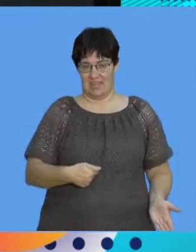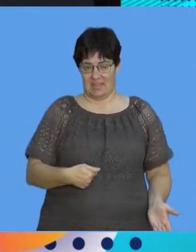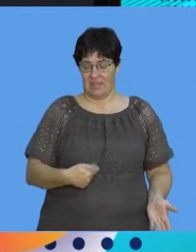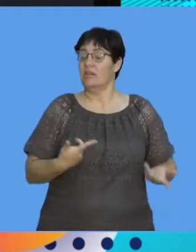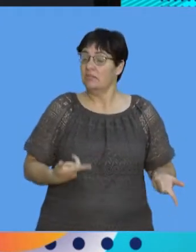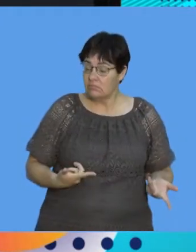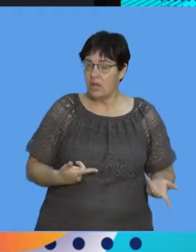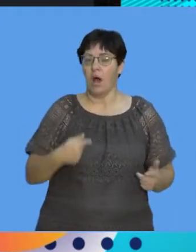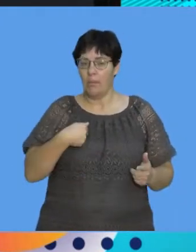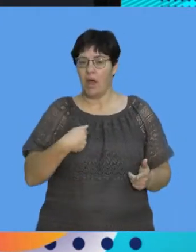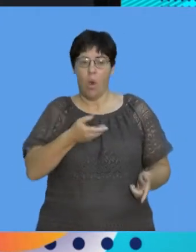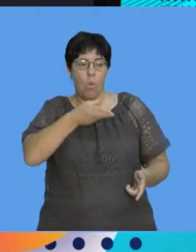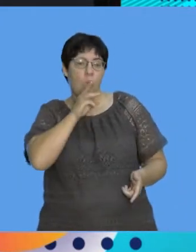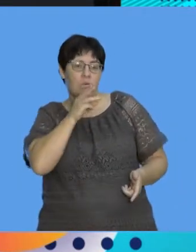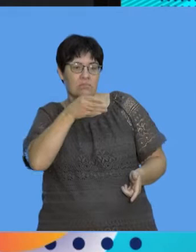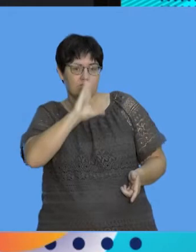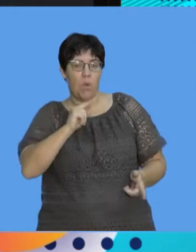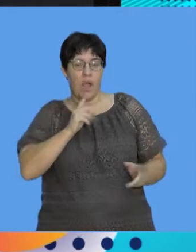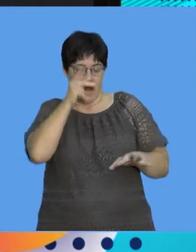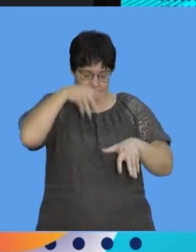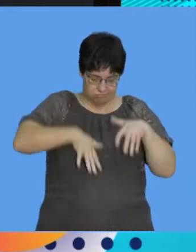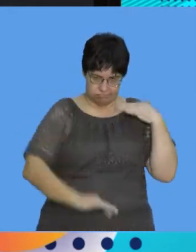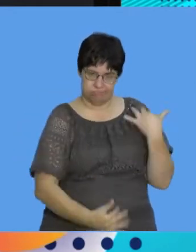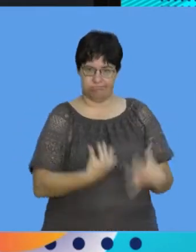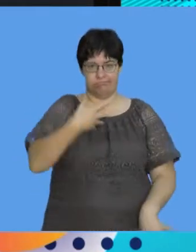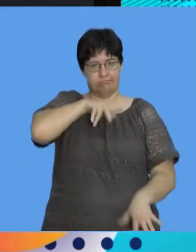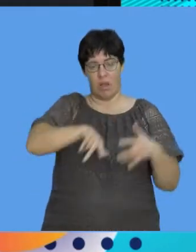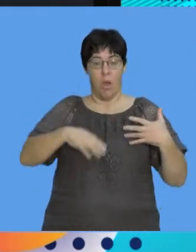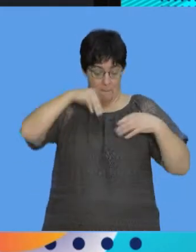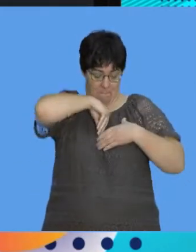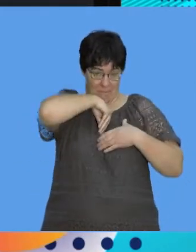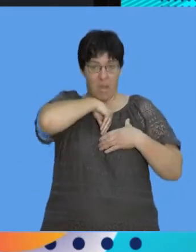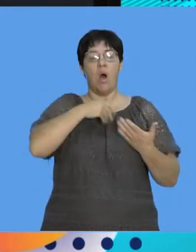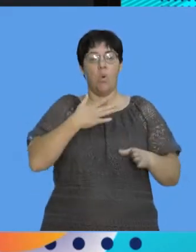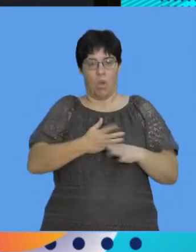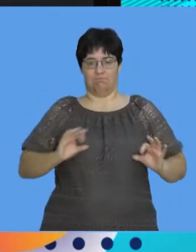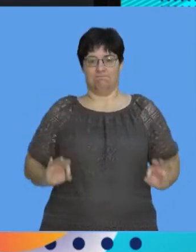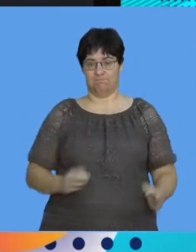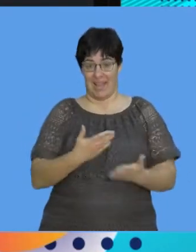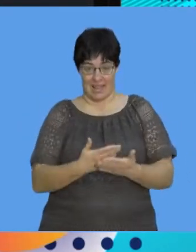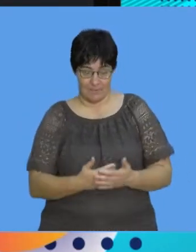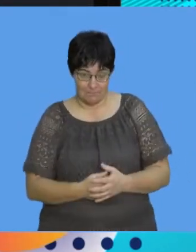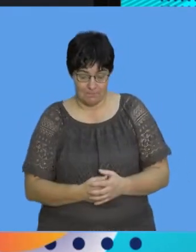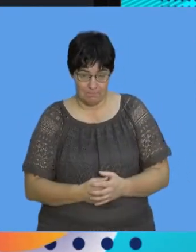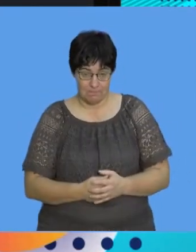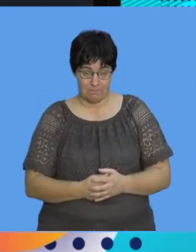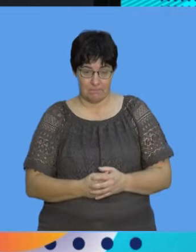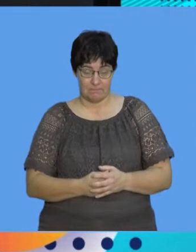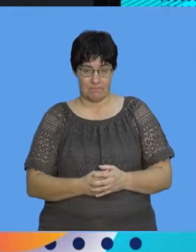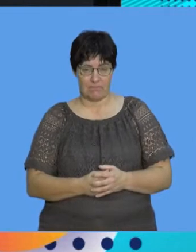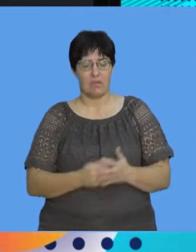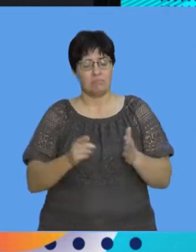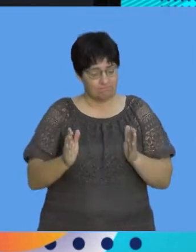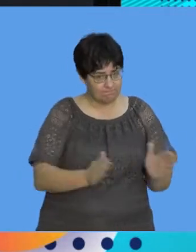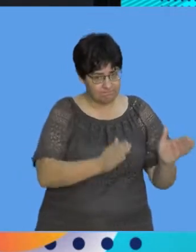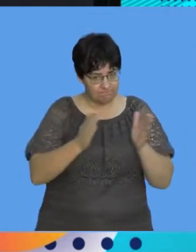to drink water to be able to function properly. So things inside our body can work perfectly. Right, so now what we're going to